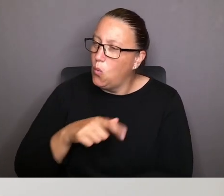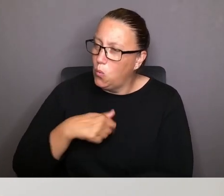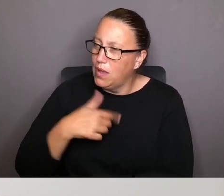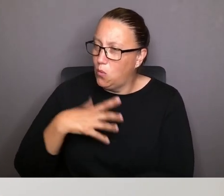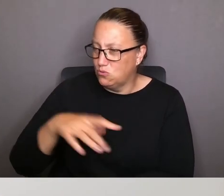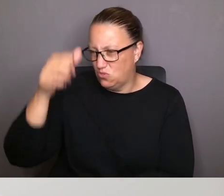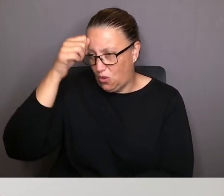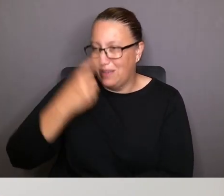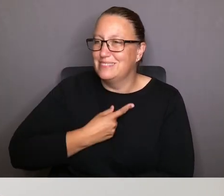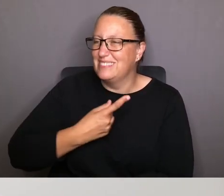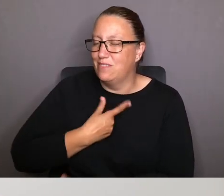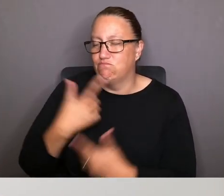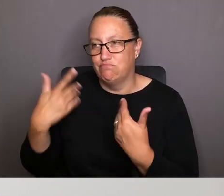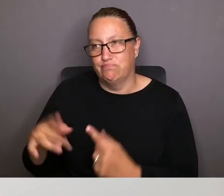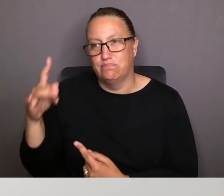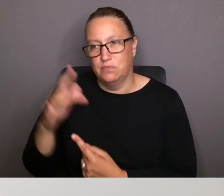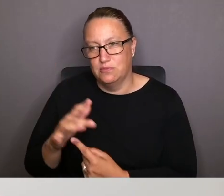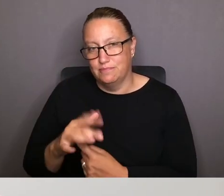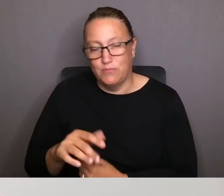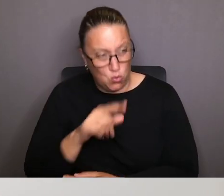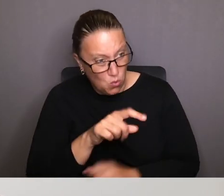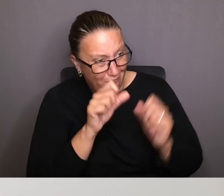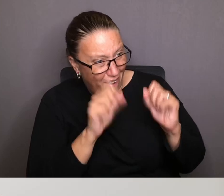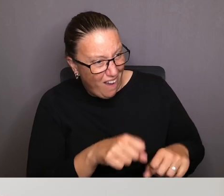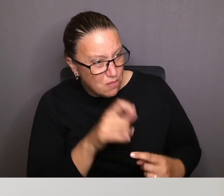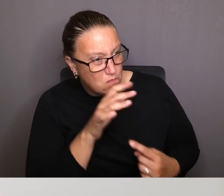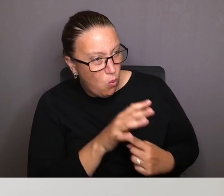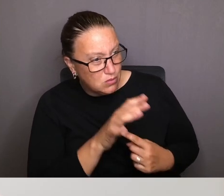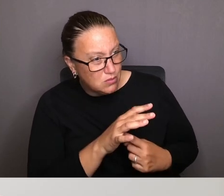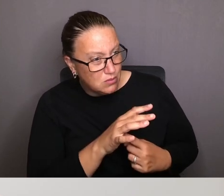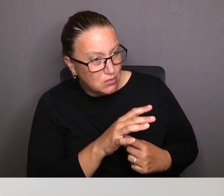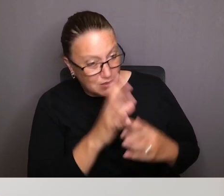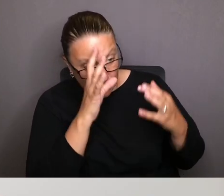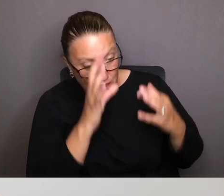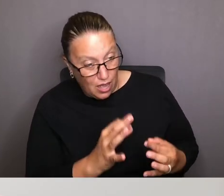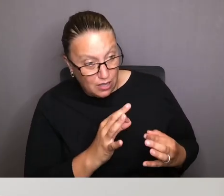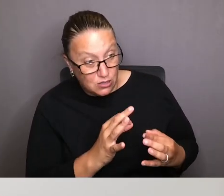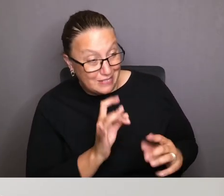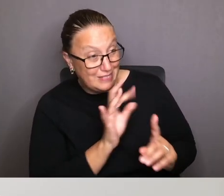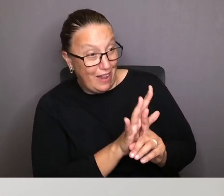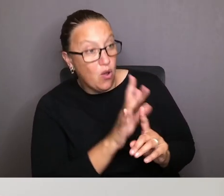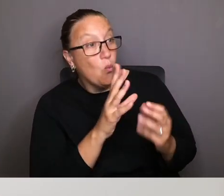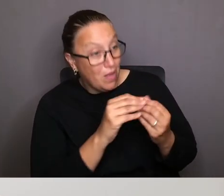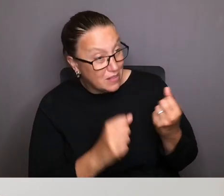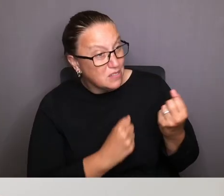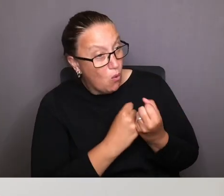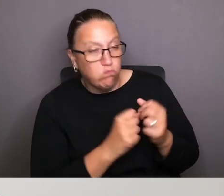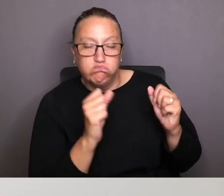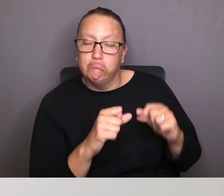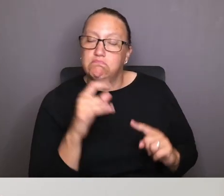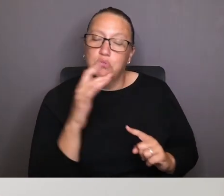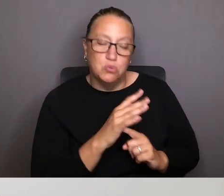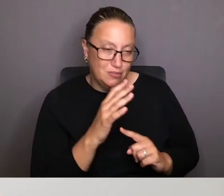said, the online chat to be able to ask questions back and forth so we actually know ourselves is really